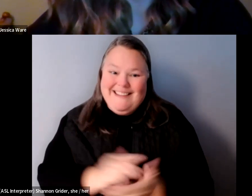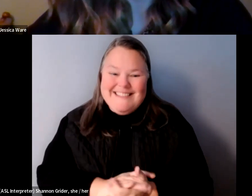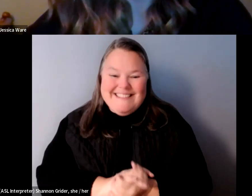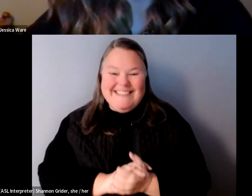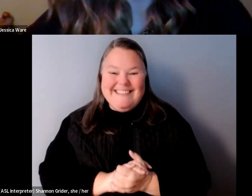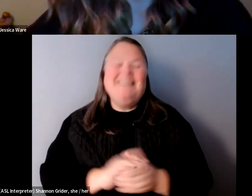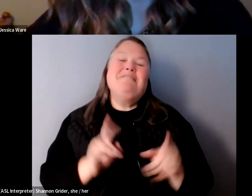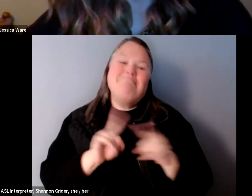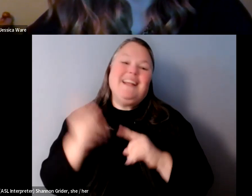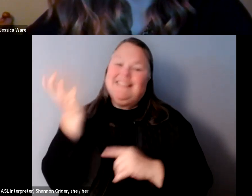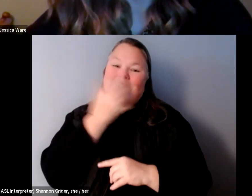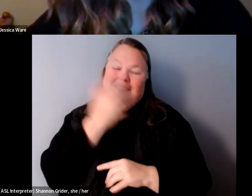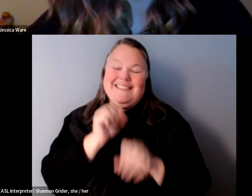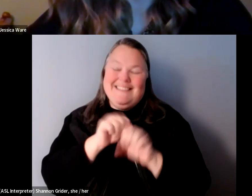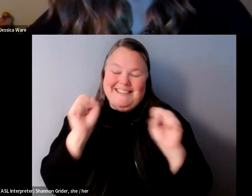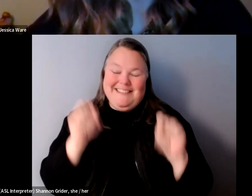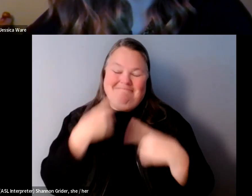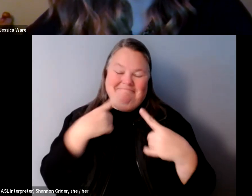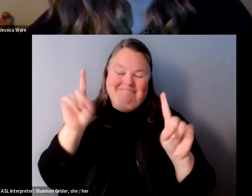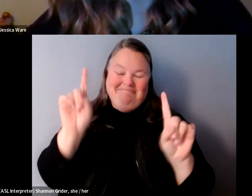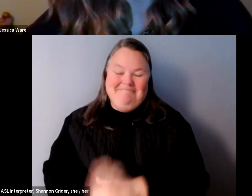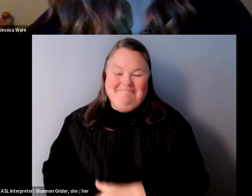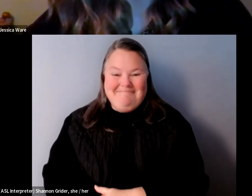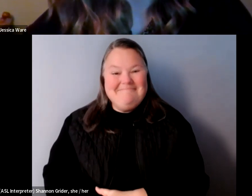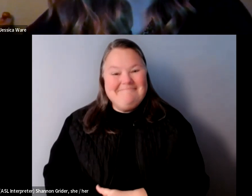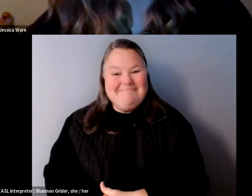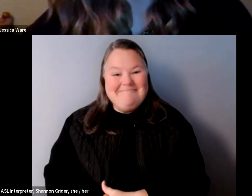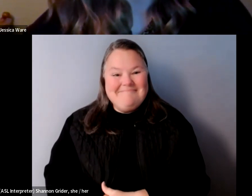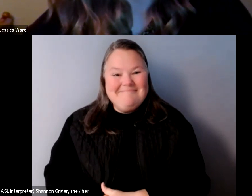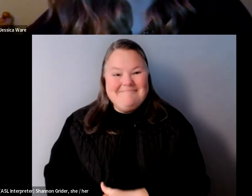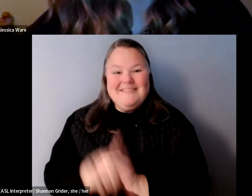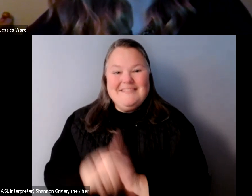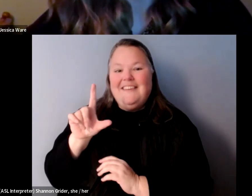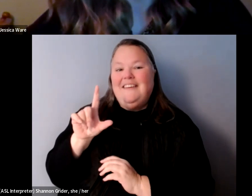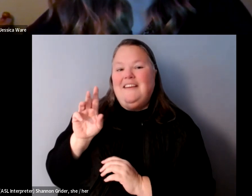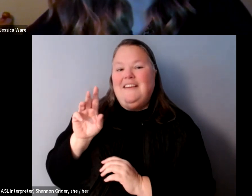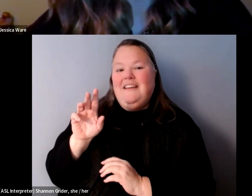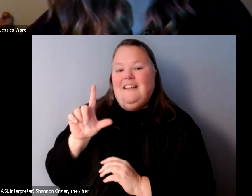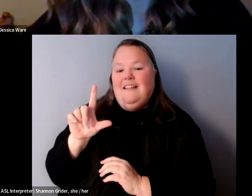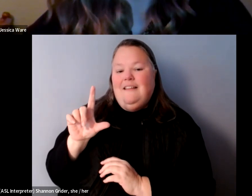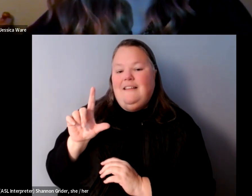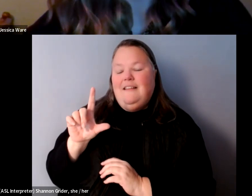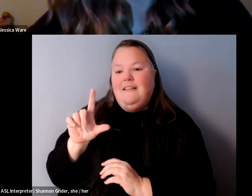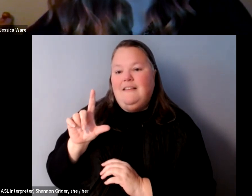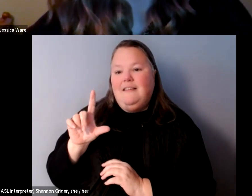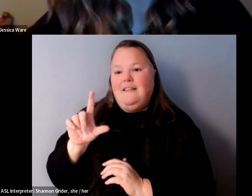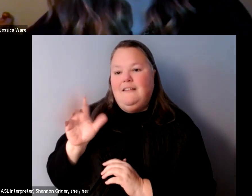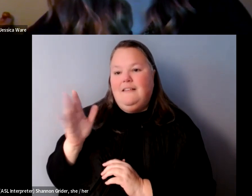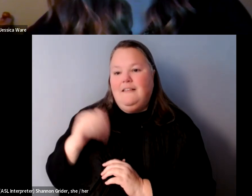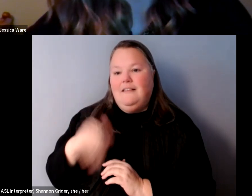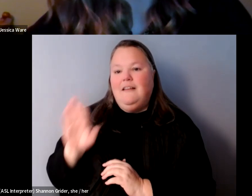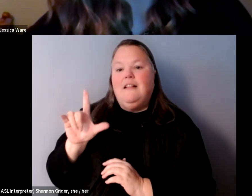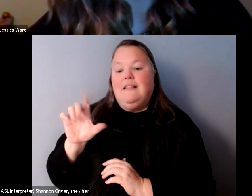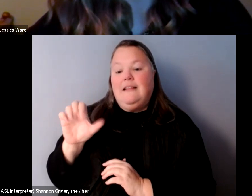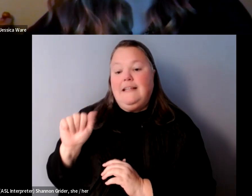But it is an amazing system. Yeah. I dropped the link in the chat if anybody wants to go and